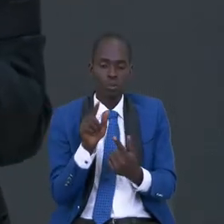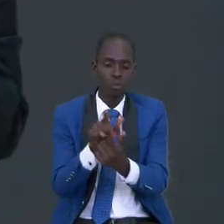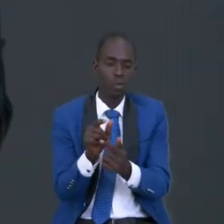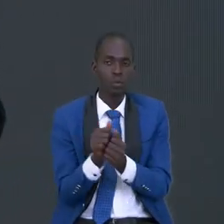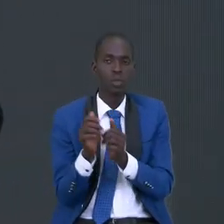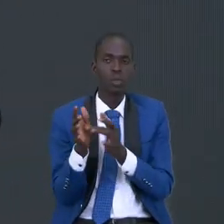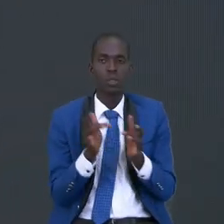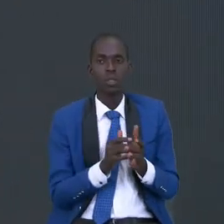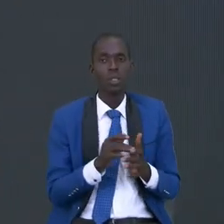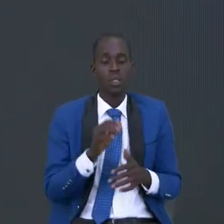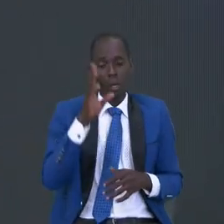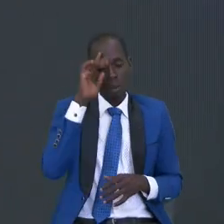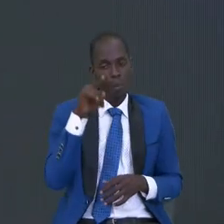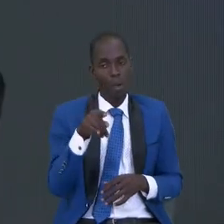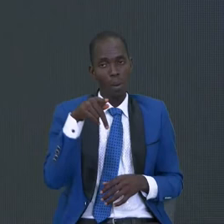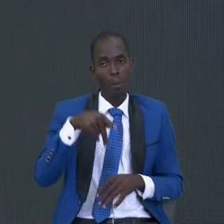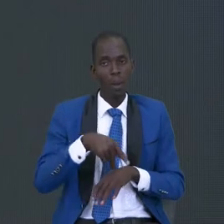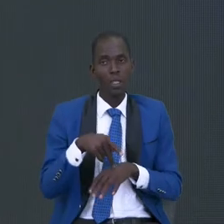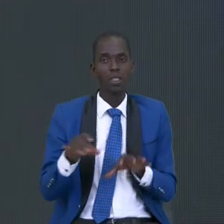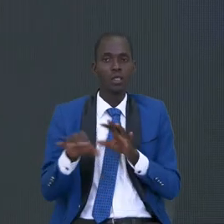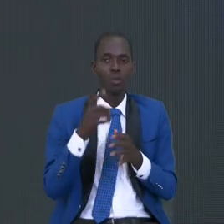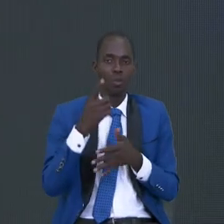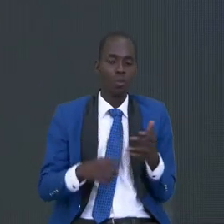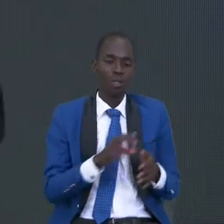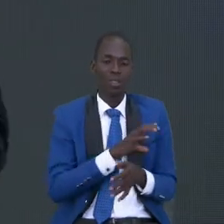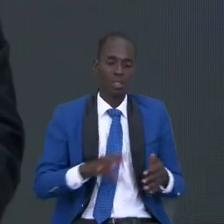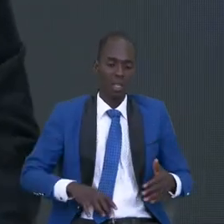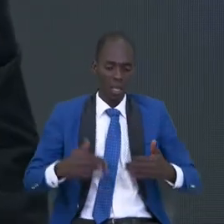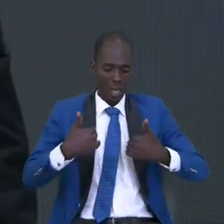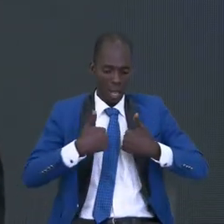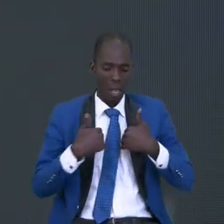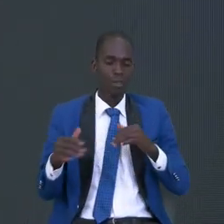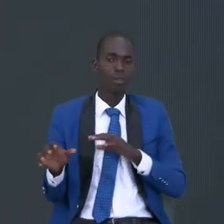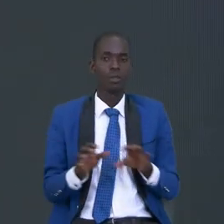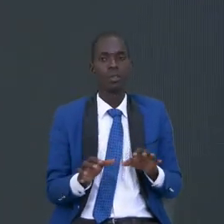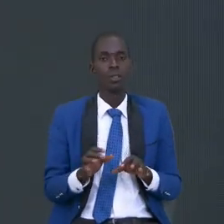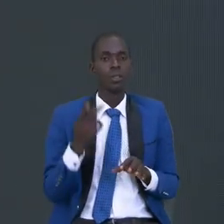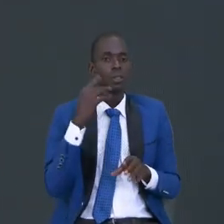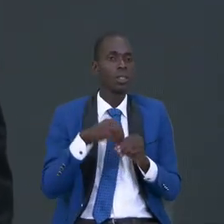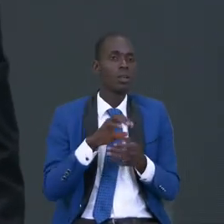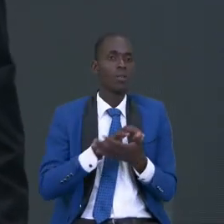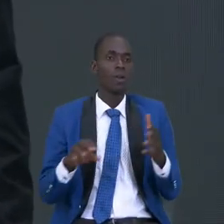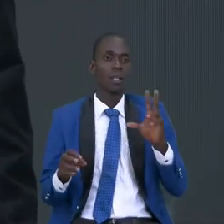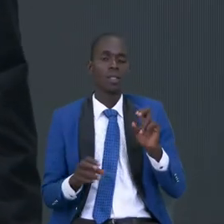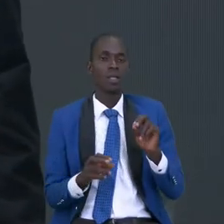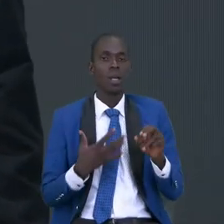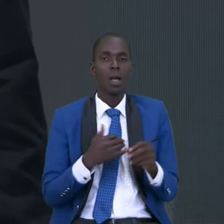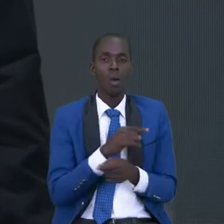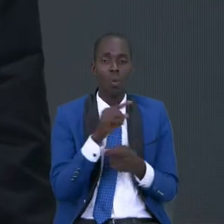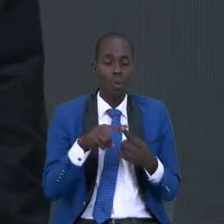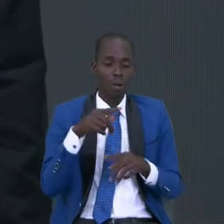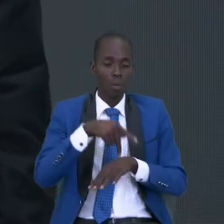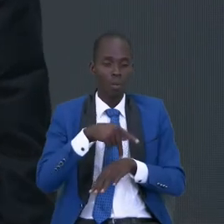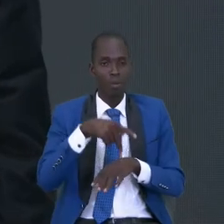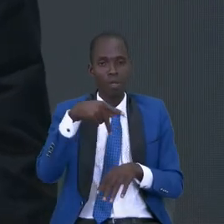did what Christ had done. Look at verse 30. In verse 30, but when he saw the